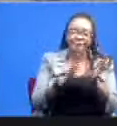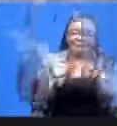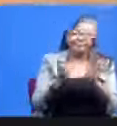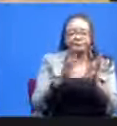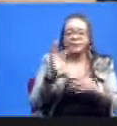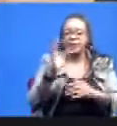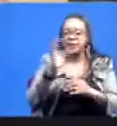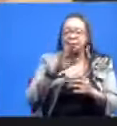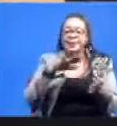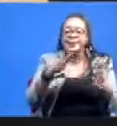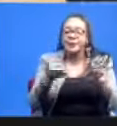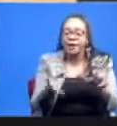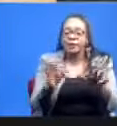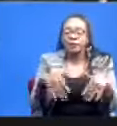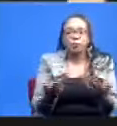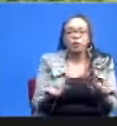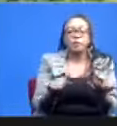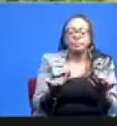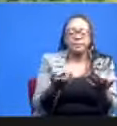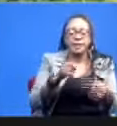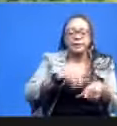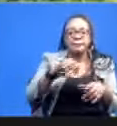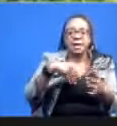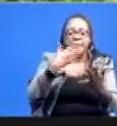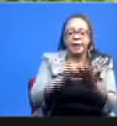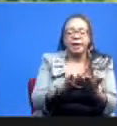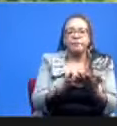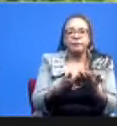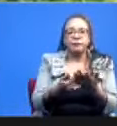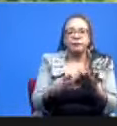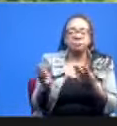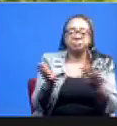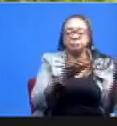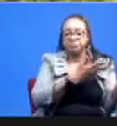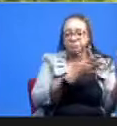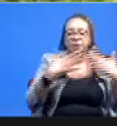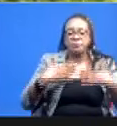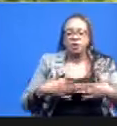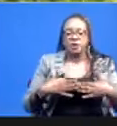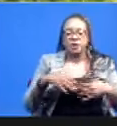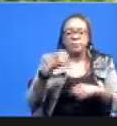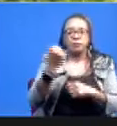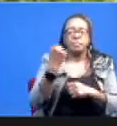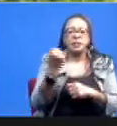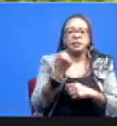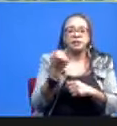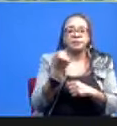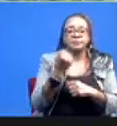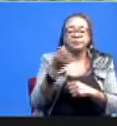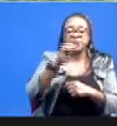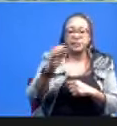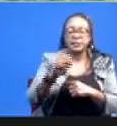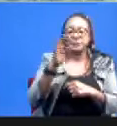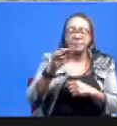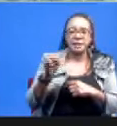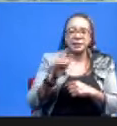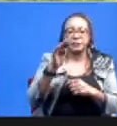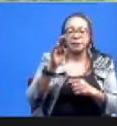the candidate died. Kati nilifika shuleni, nikapata washapeleka Mumias St. Mary's